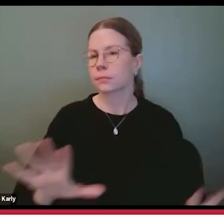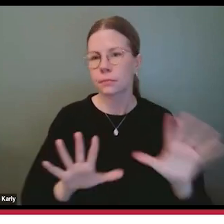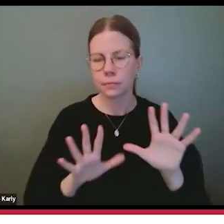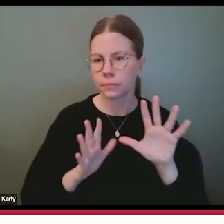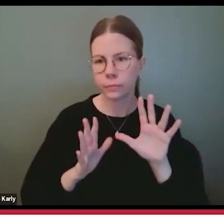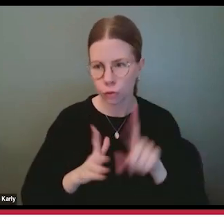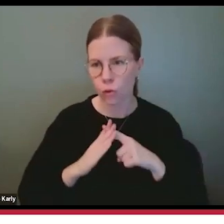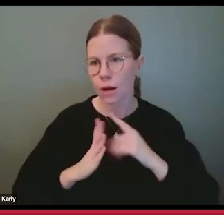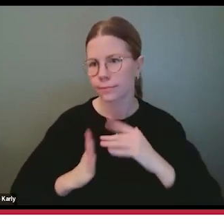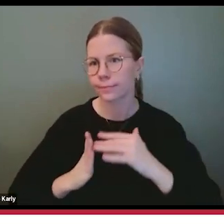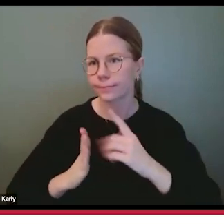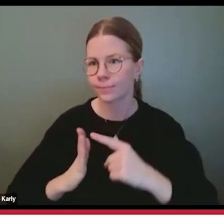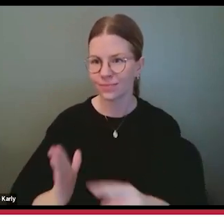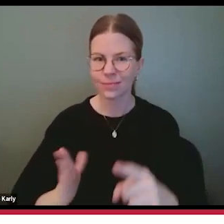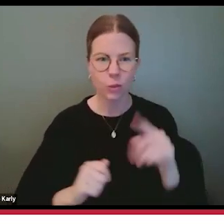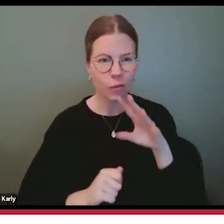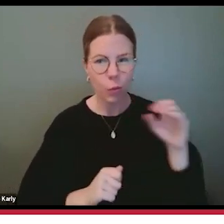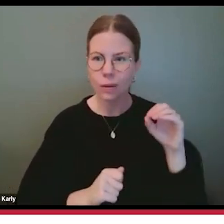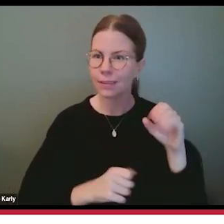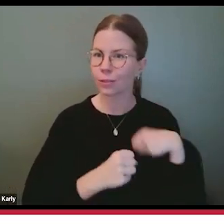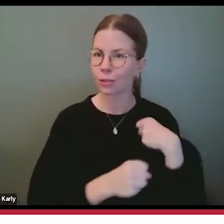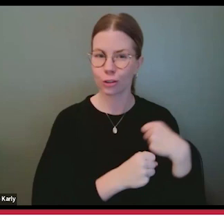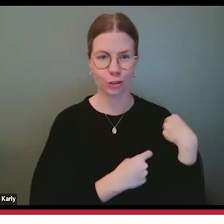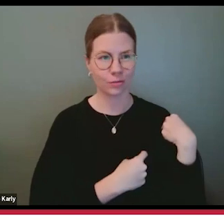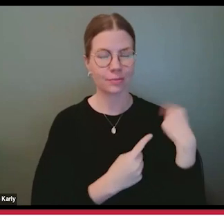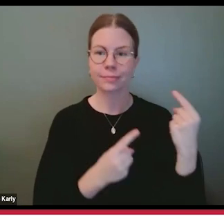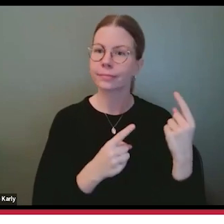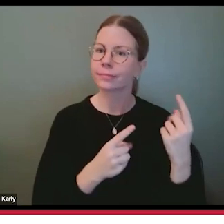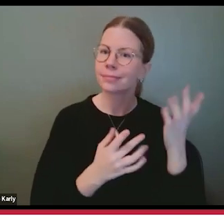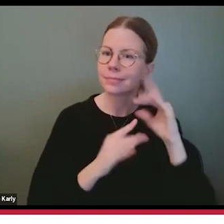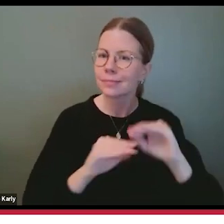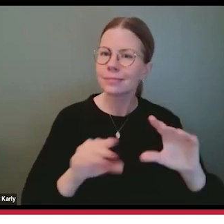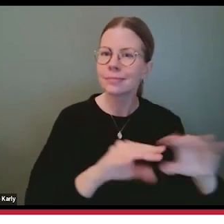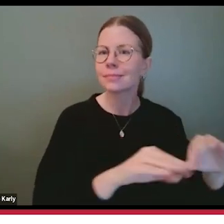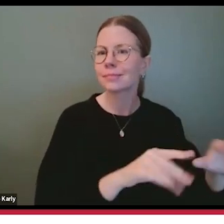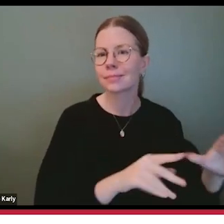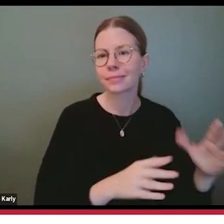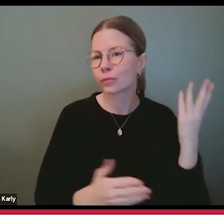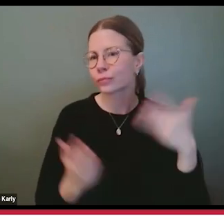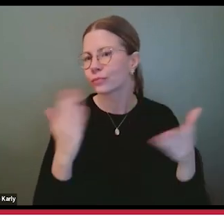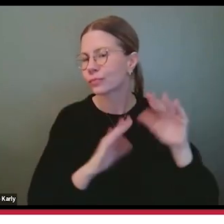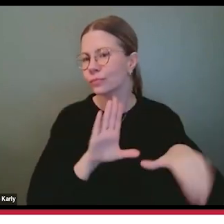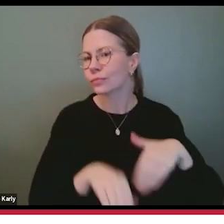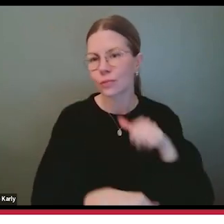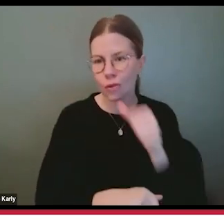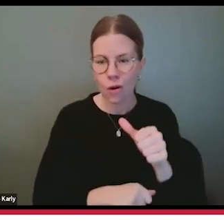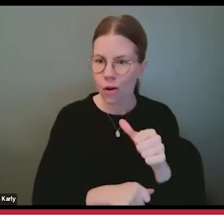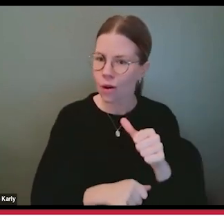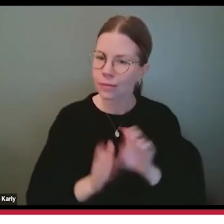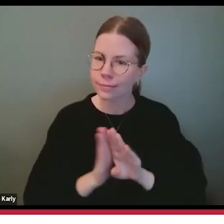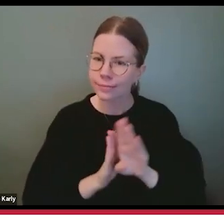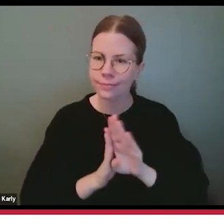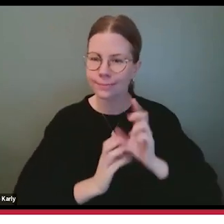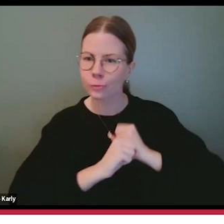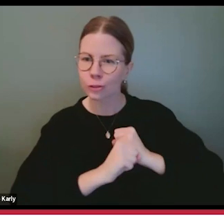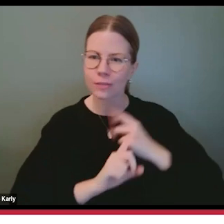human outbreaks, and nobody was doing much to counter it. when there was a large human outbreak, that started